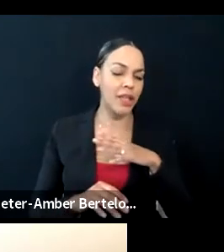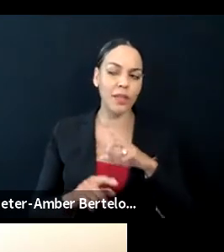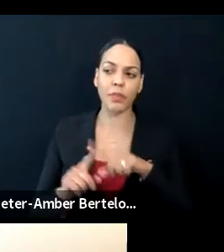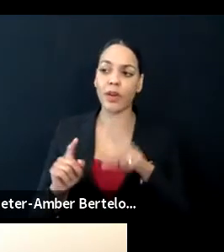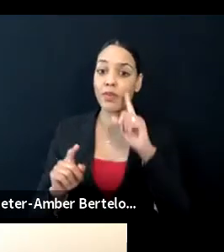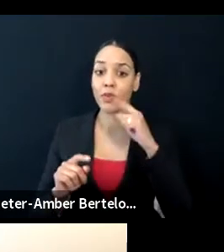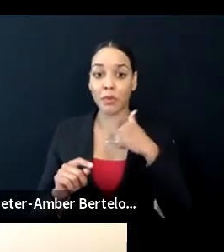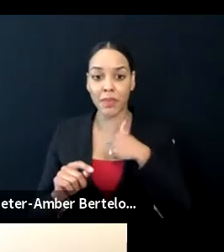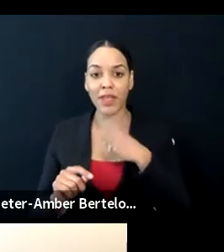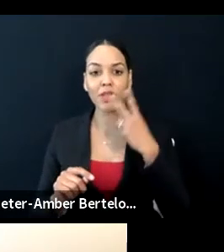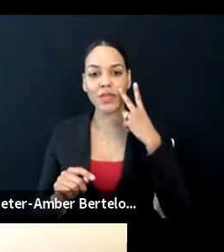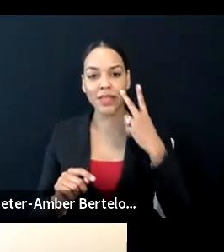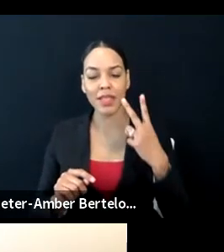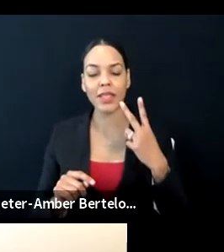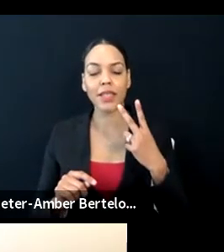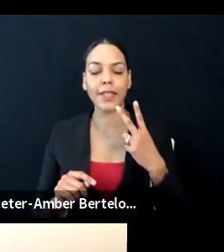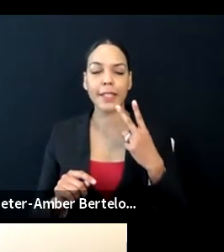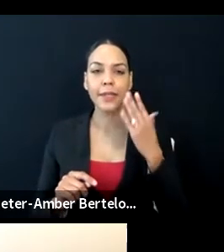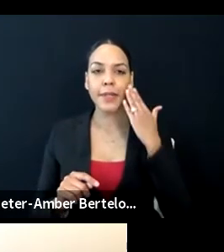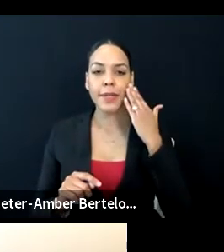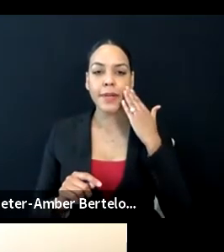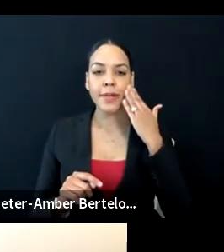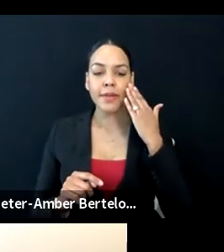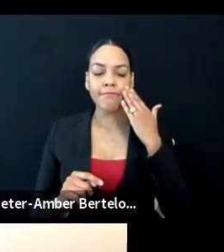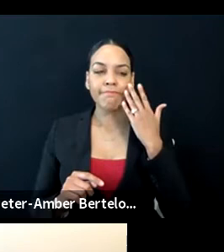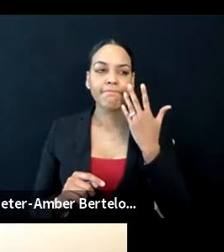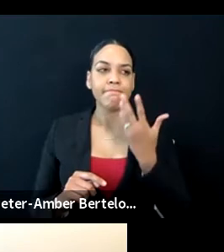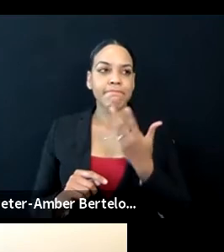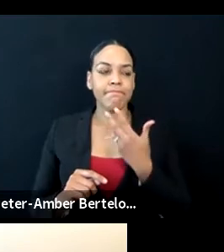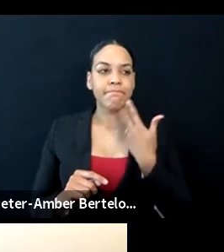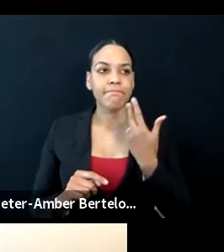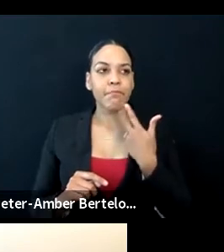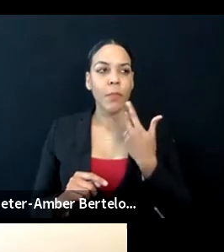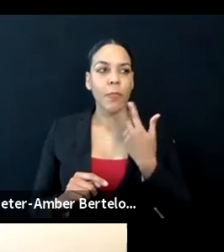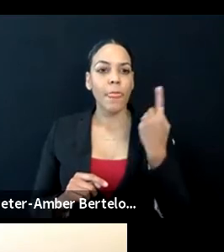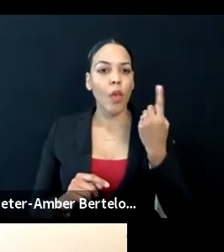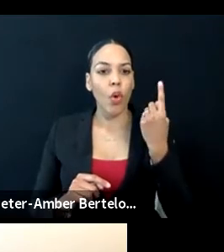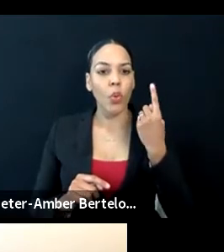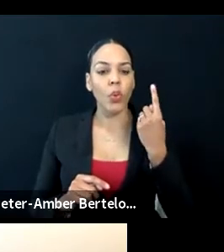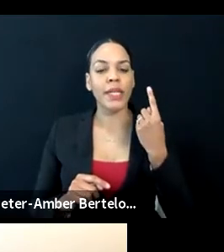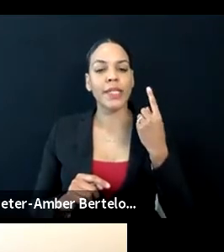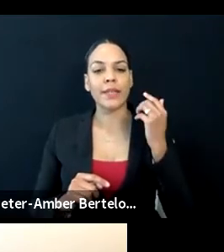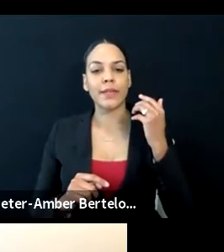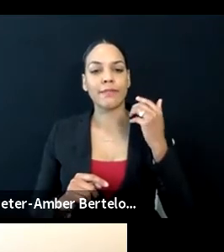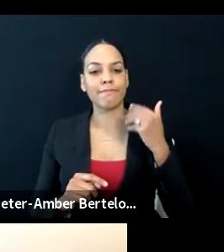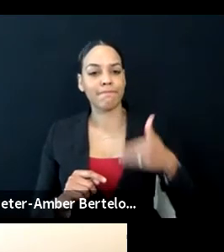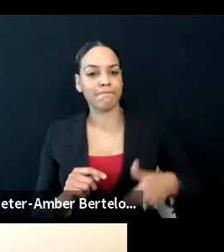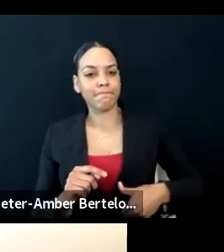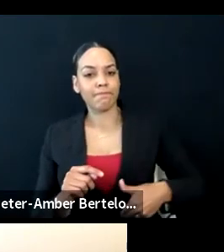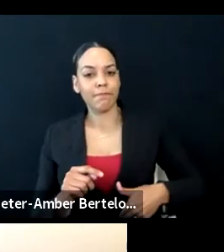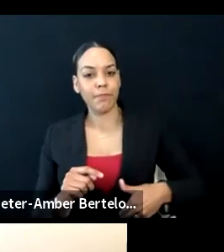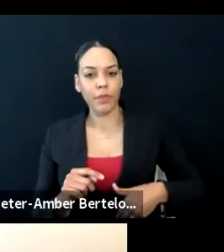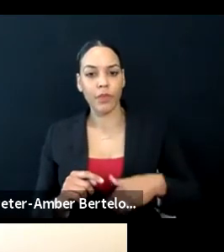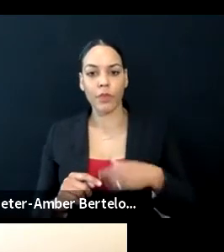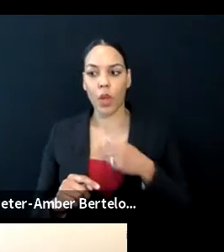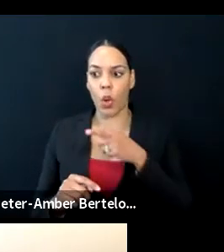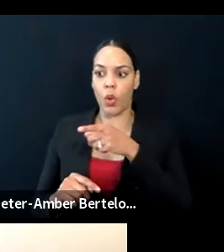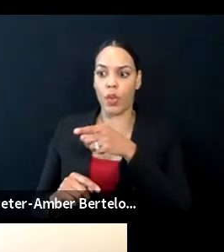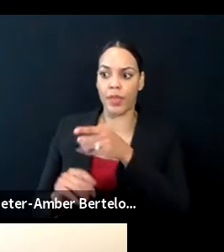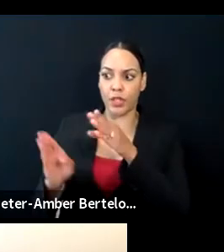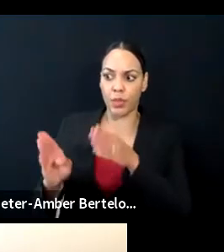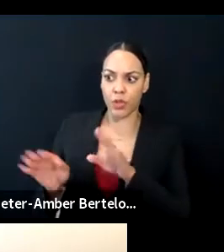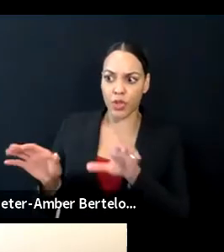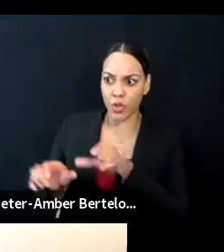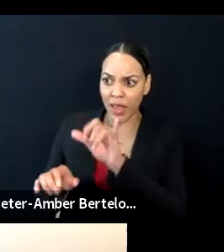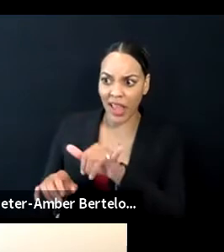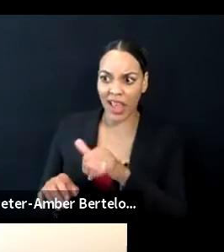see, you know, there's always that sense, like these things make us, oh, this person is doing this and